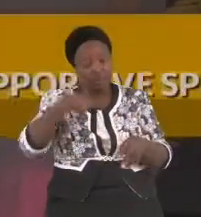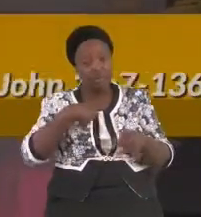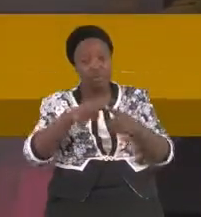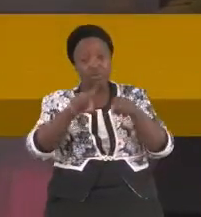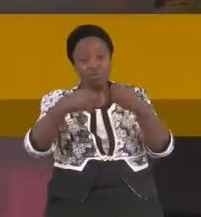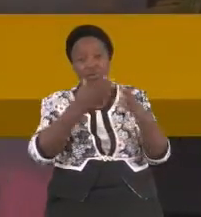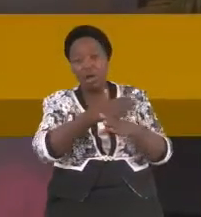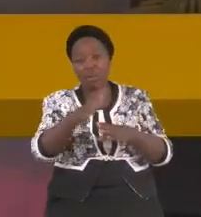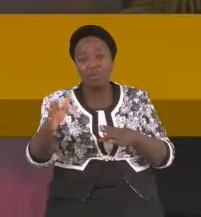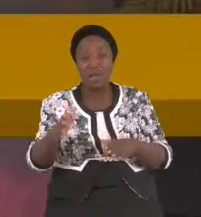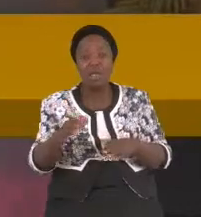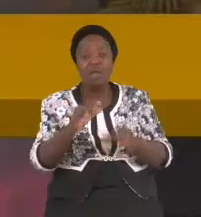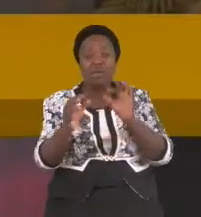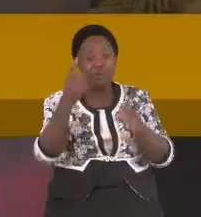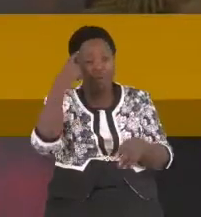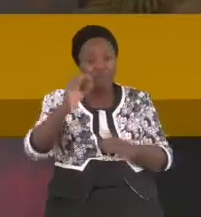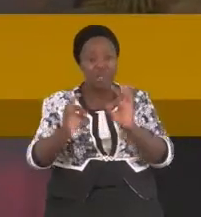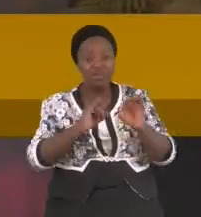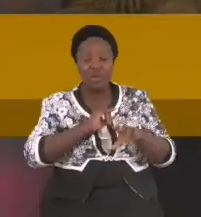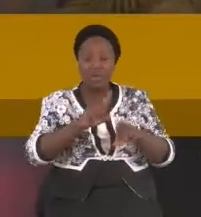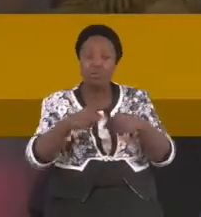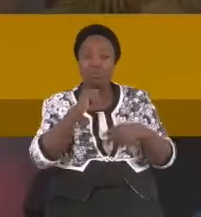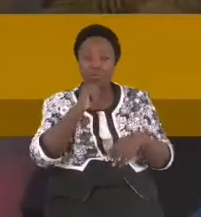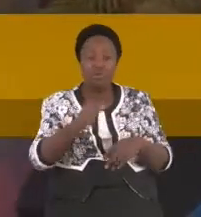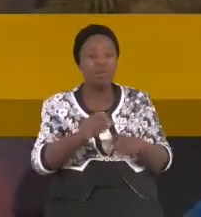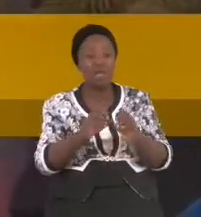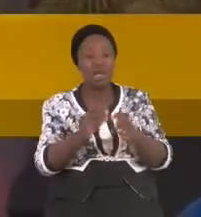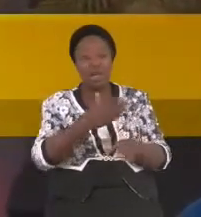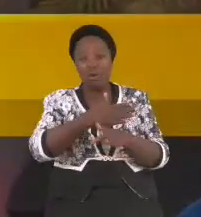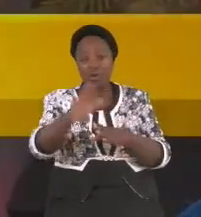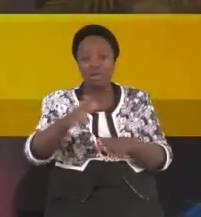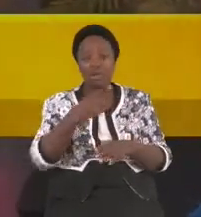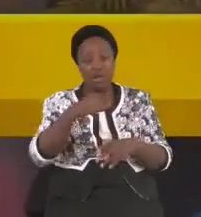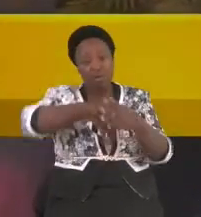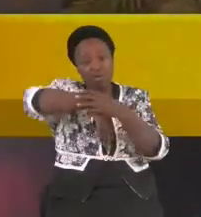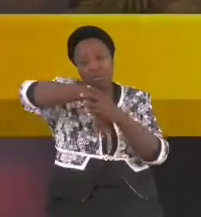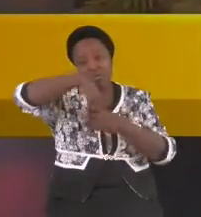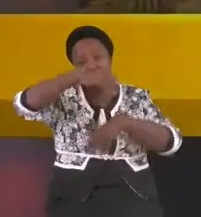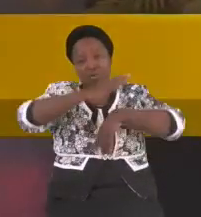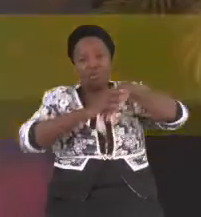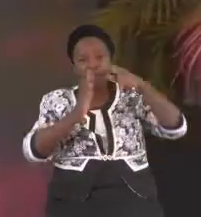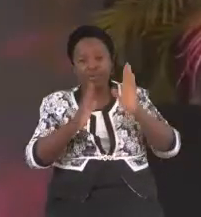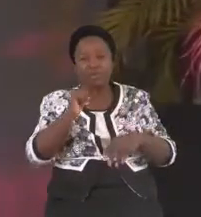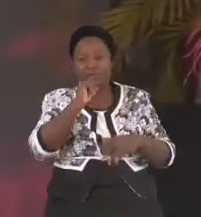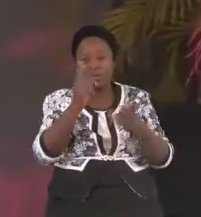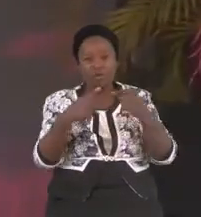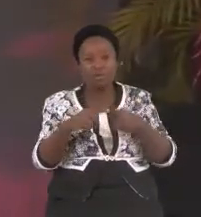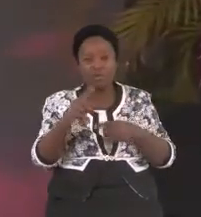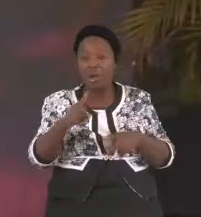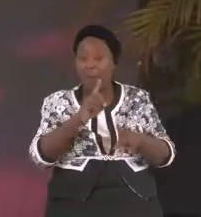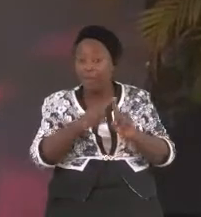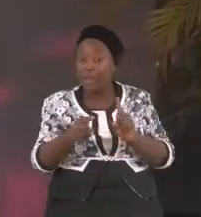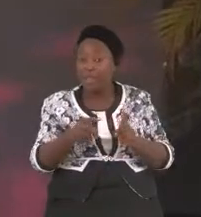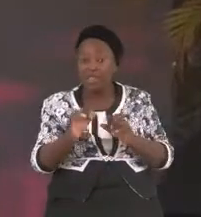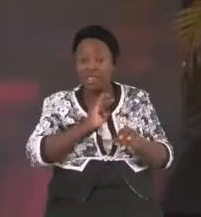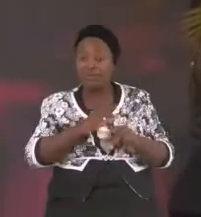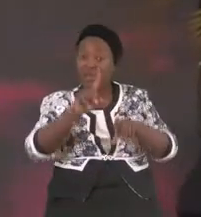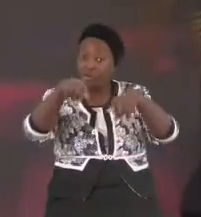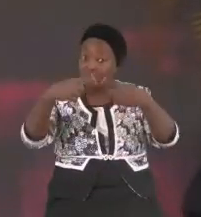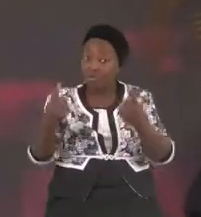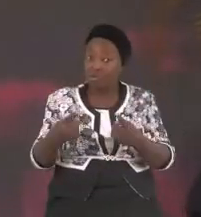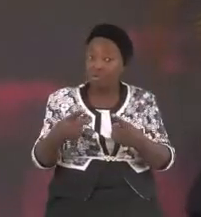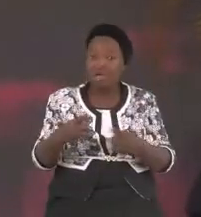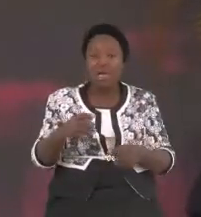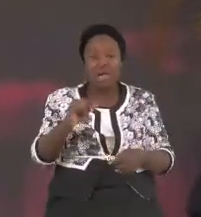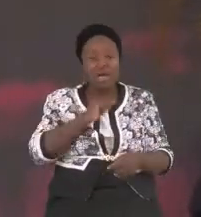if I go not away, the Comforter will not come unto you. But if I depart, I will send